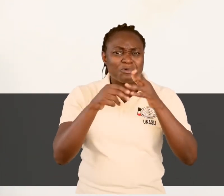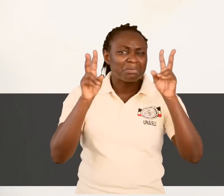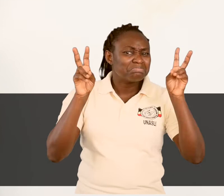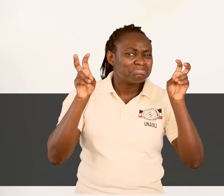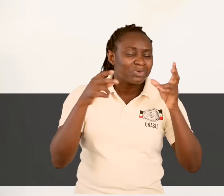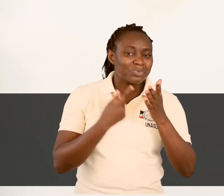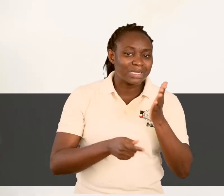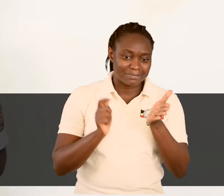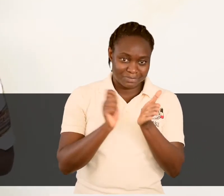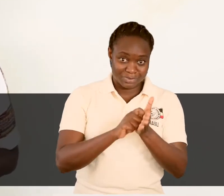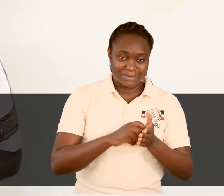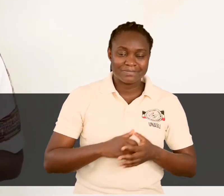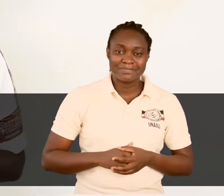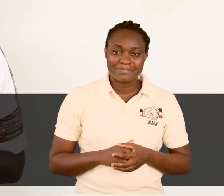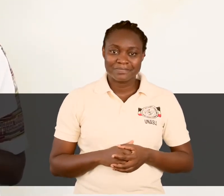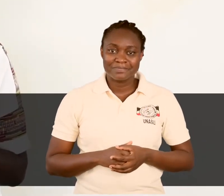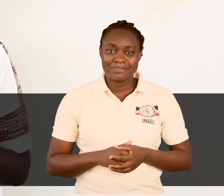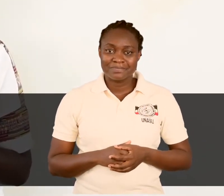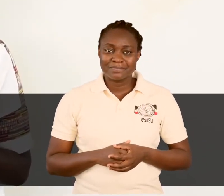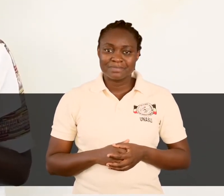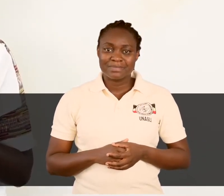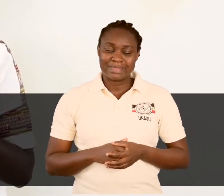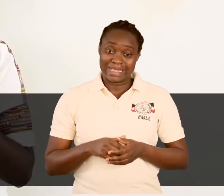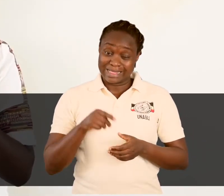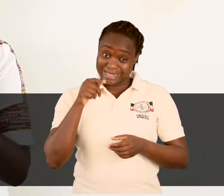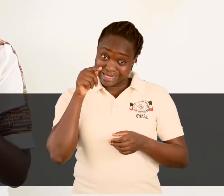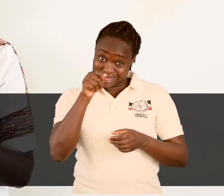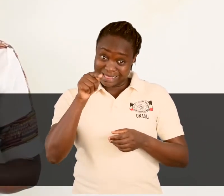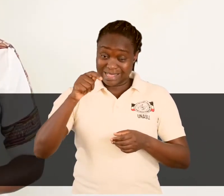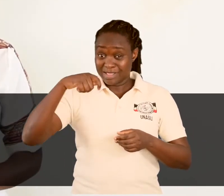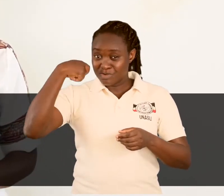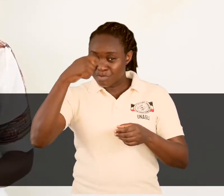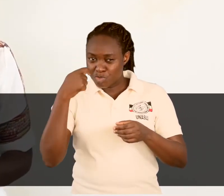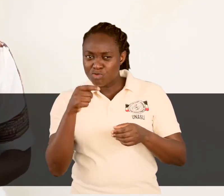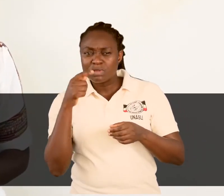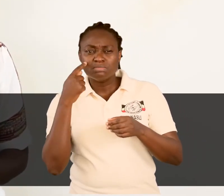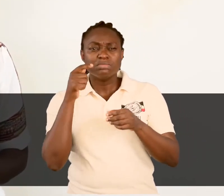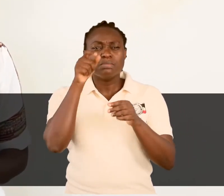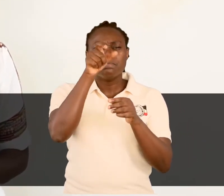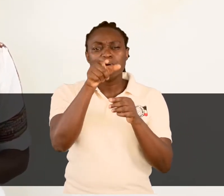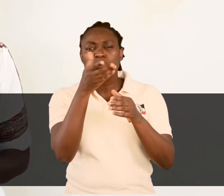Write down 2 names of the characters in your favorite movies.